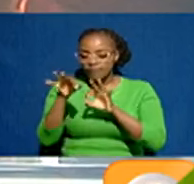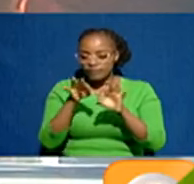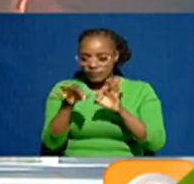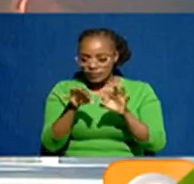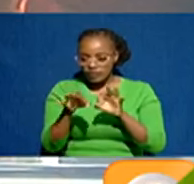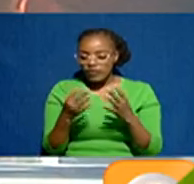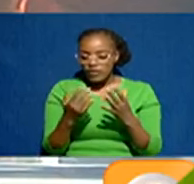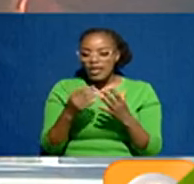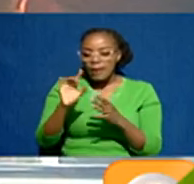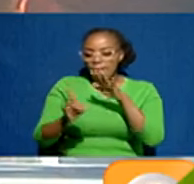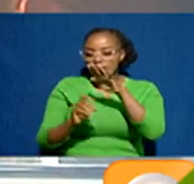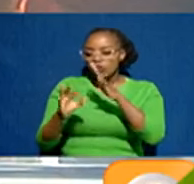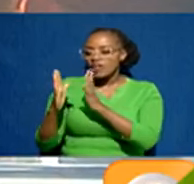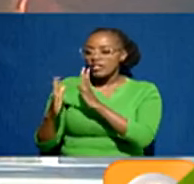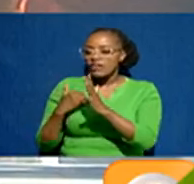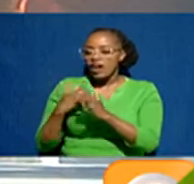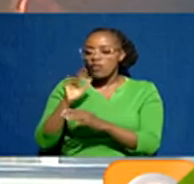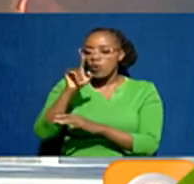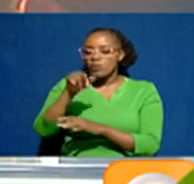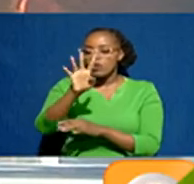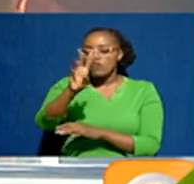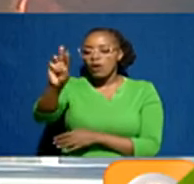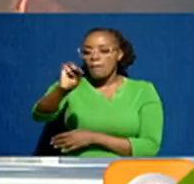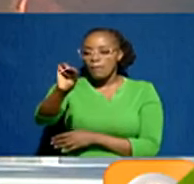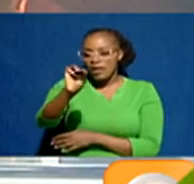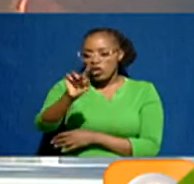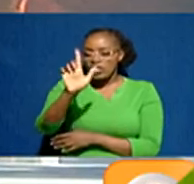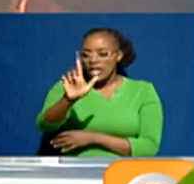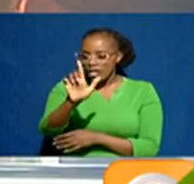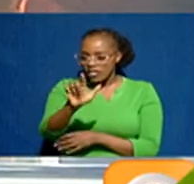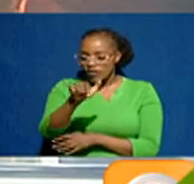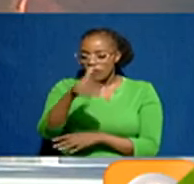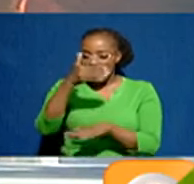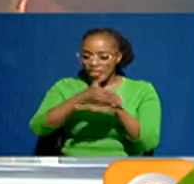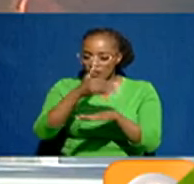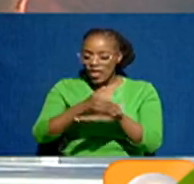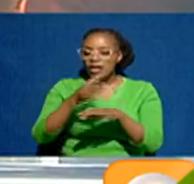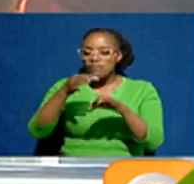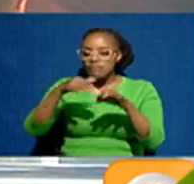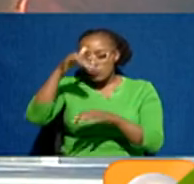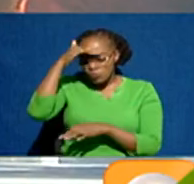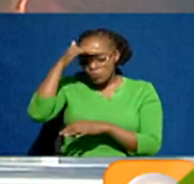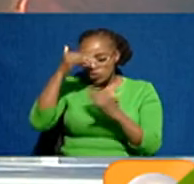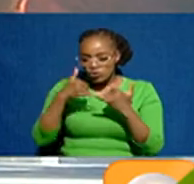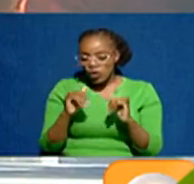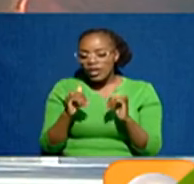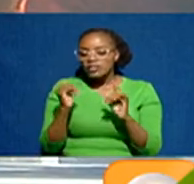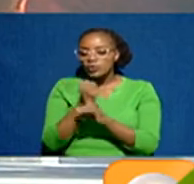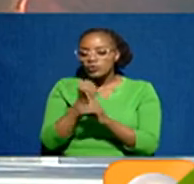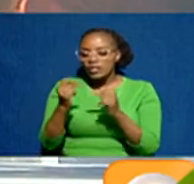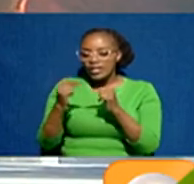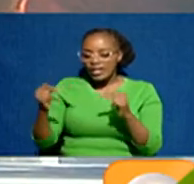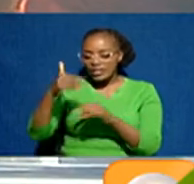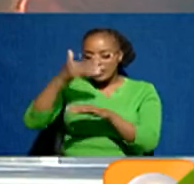seized more than 1.4 million litres of illicit brew in its push against the brews